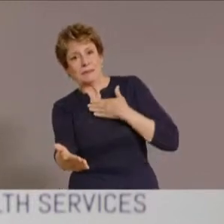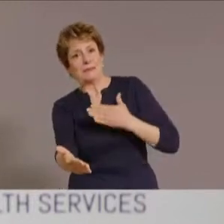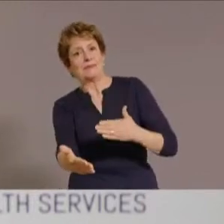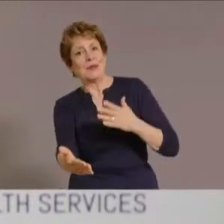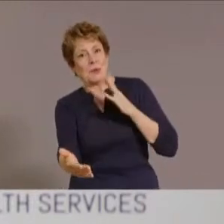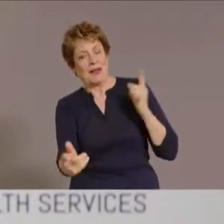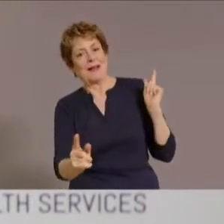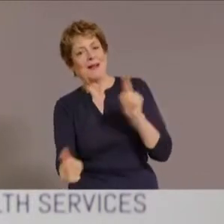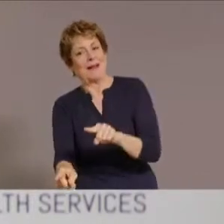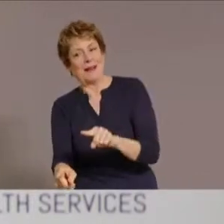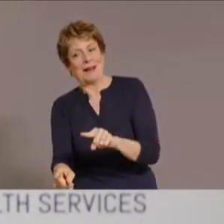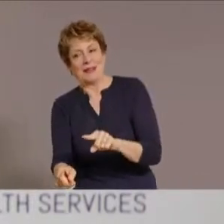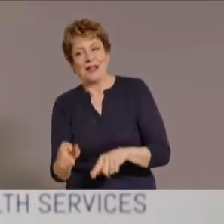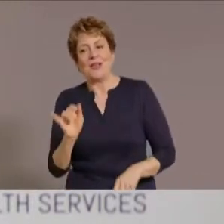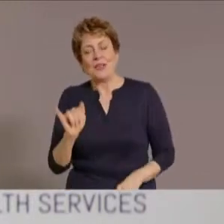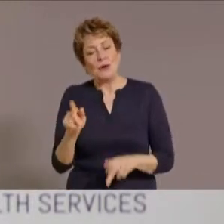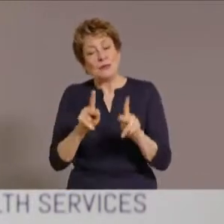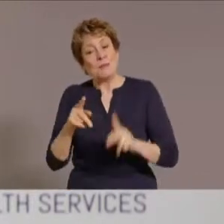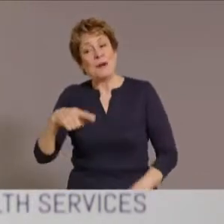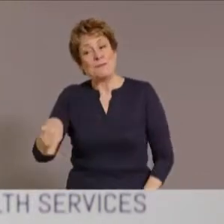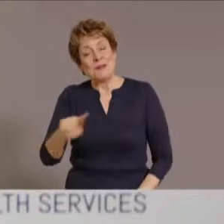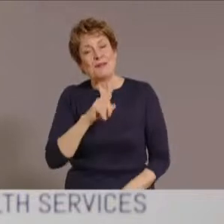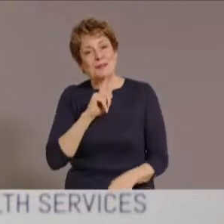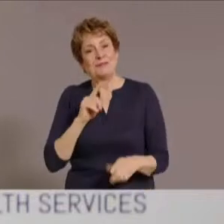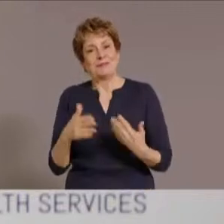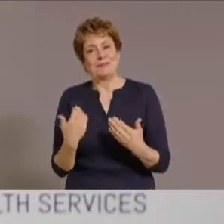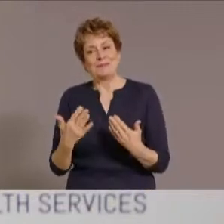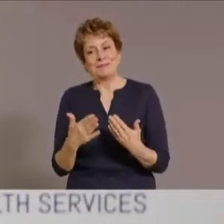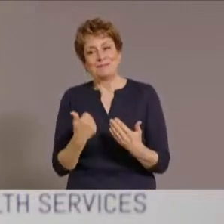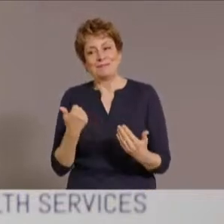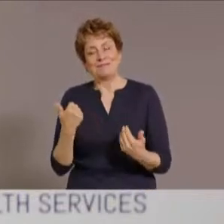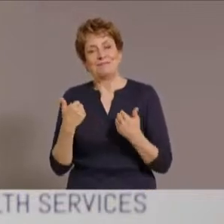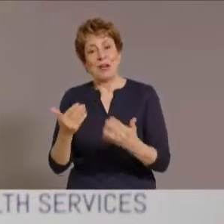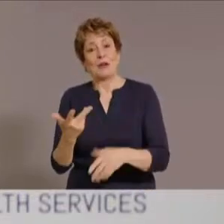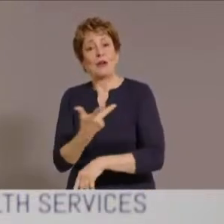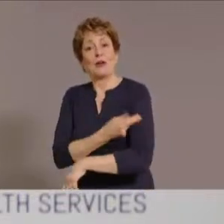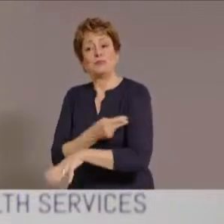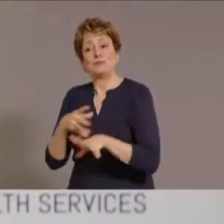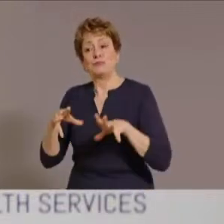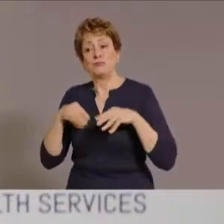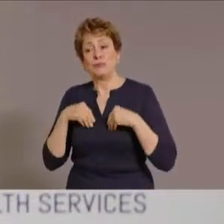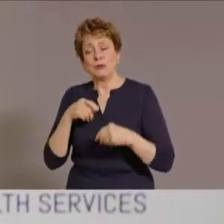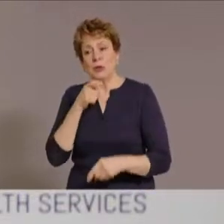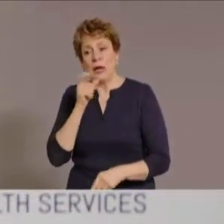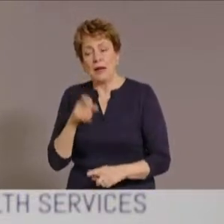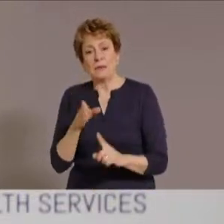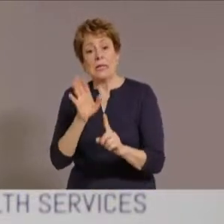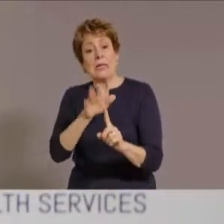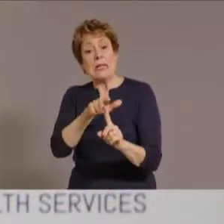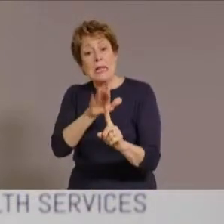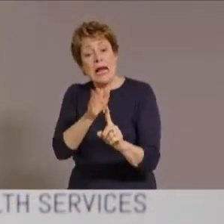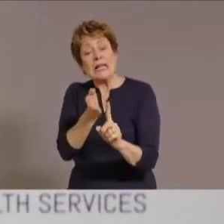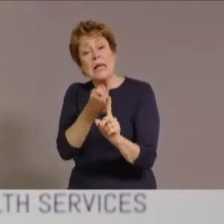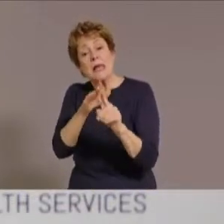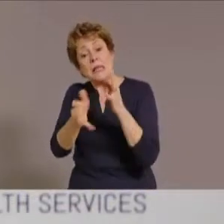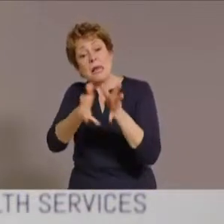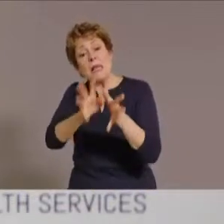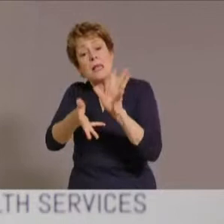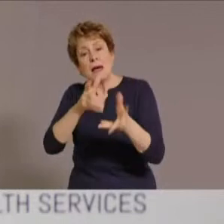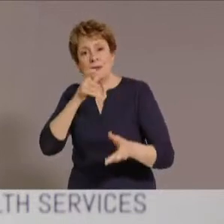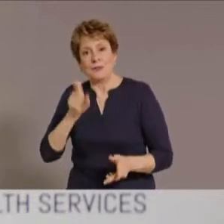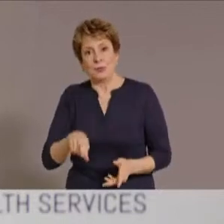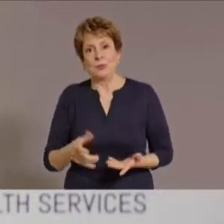of our low-hanging fruit in Arizona. As we've, you know, kind of gone through that population, now we know we've